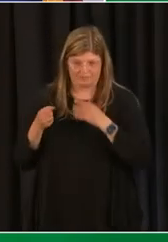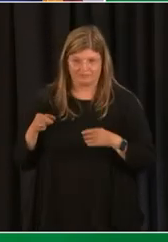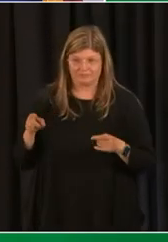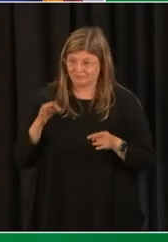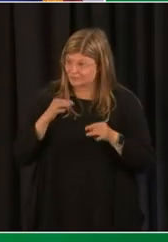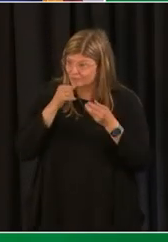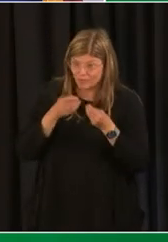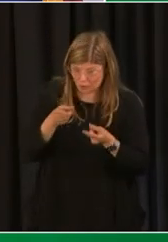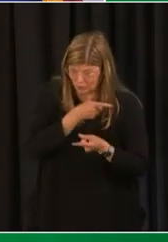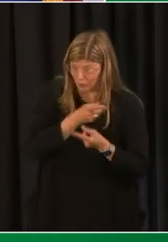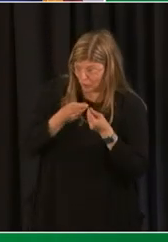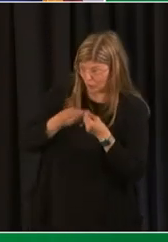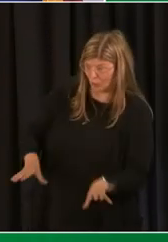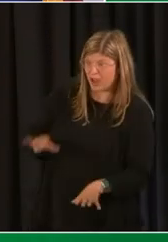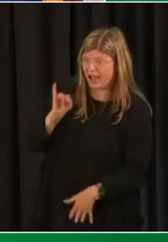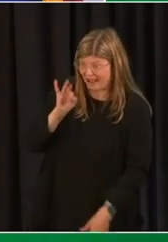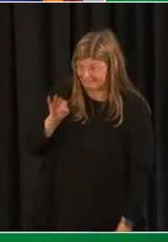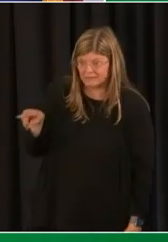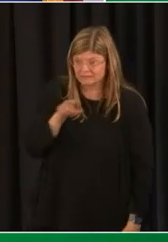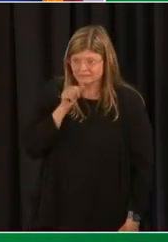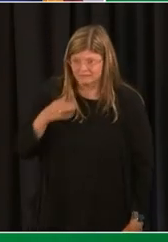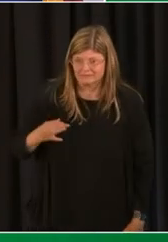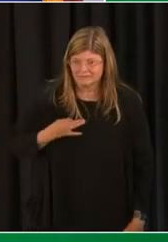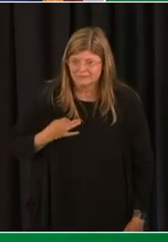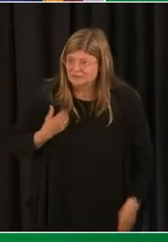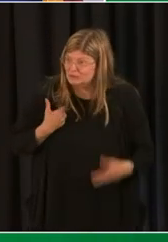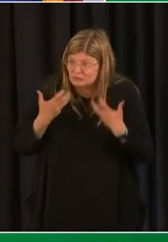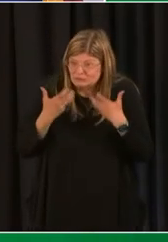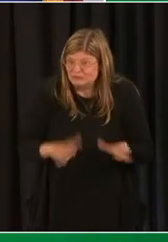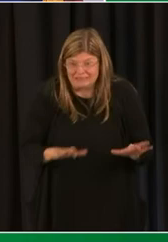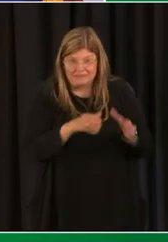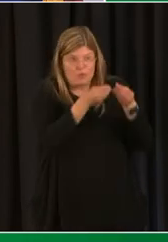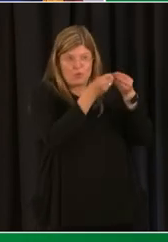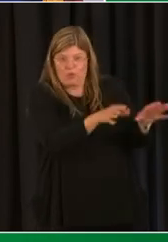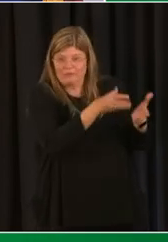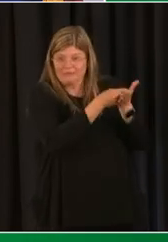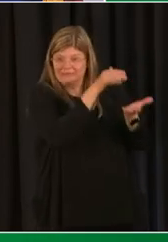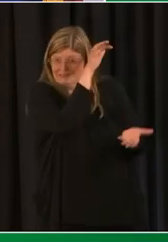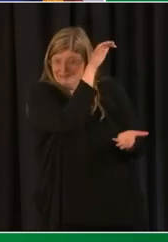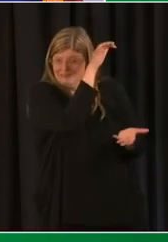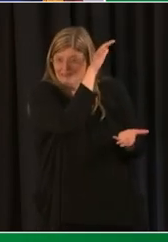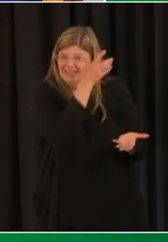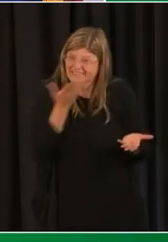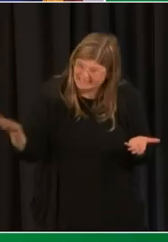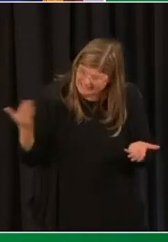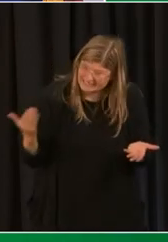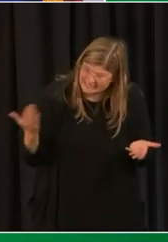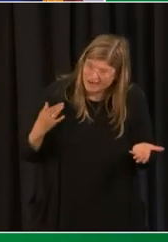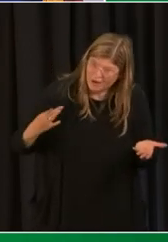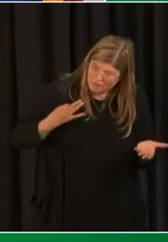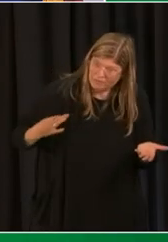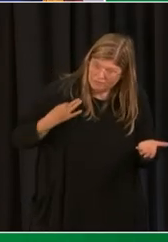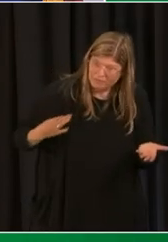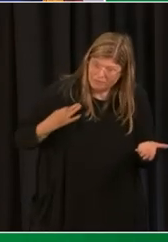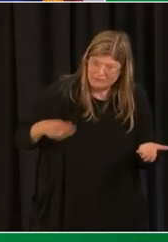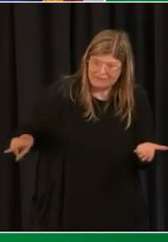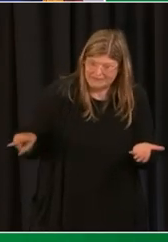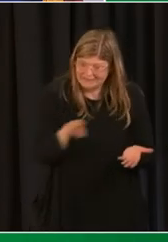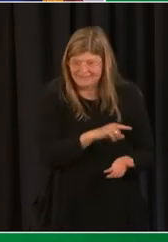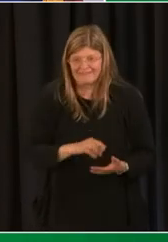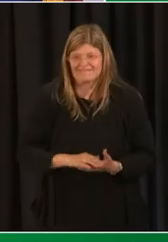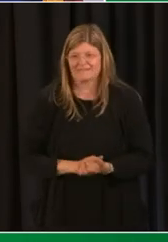applies today. And that's what we really need people to do. So I'm going to go around for some parting thoughts from each of our